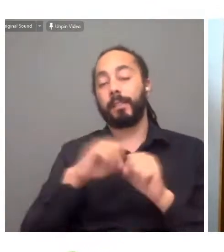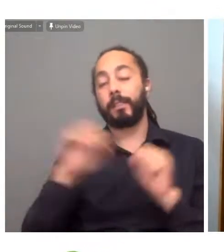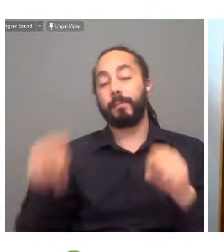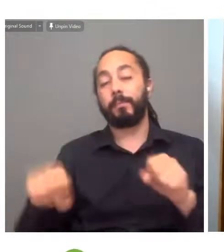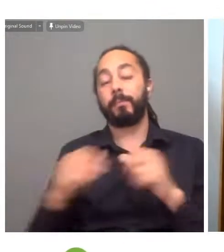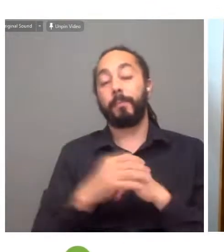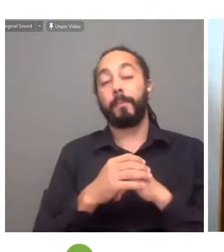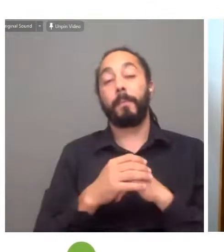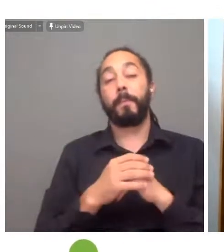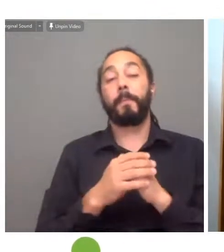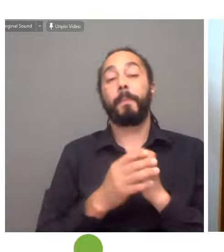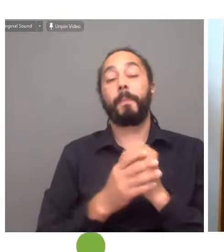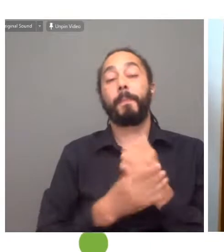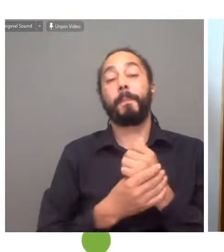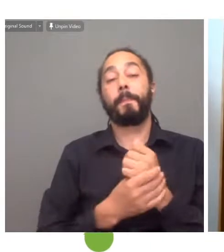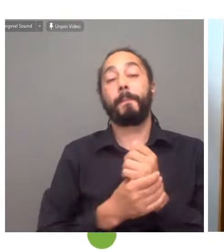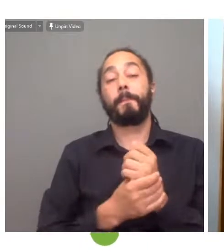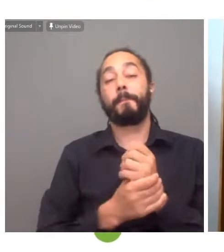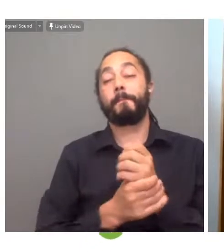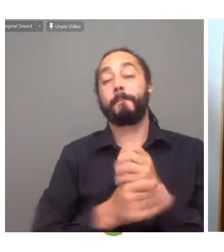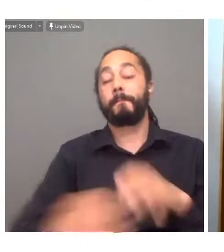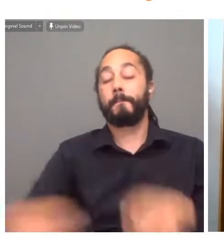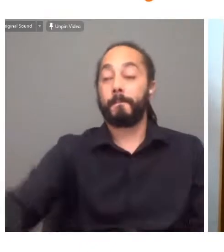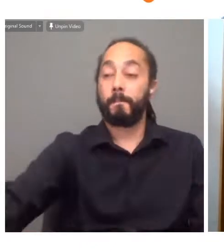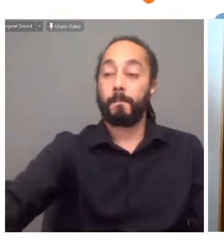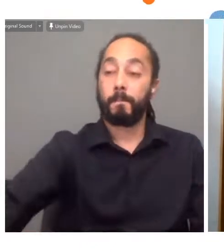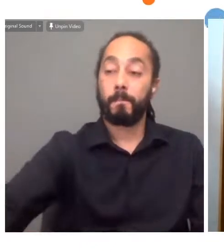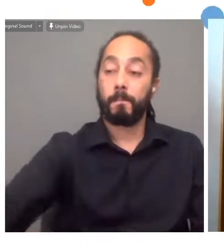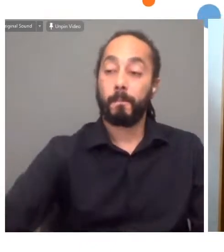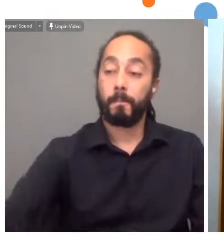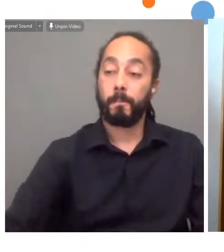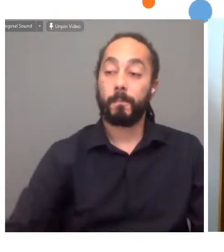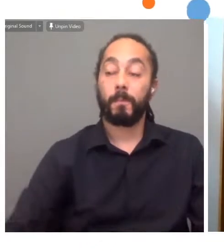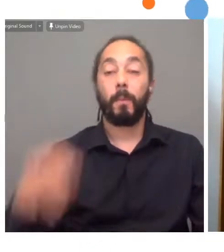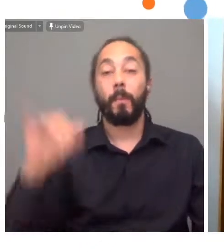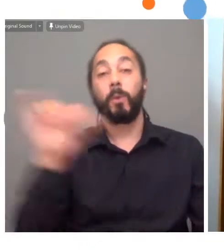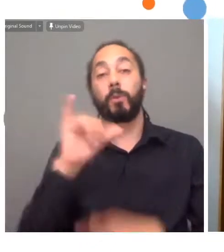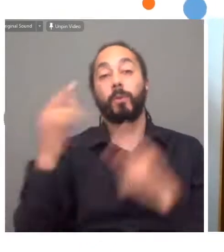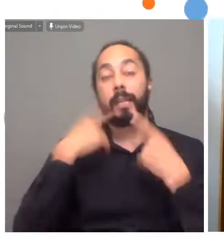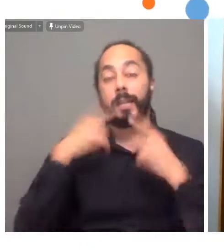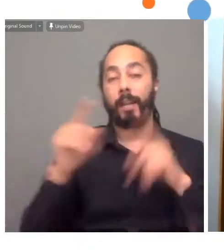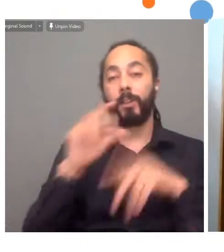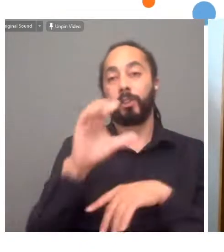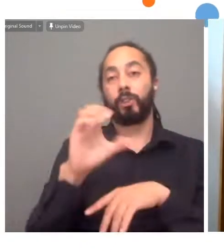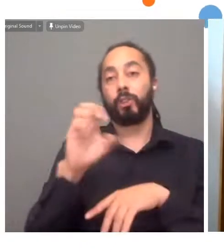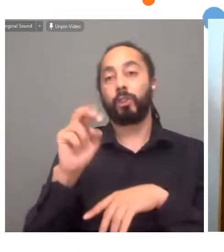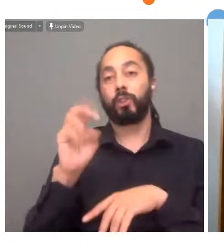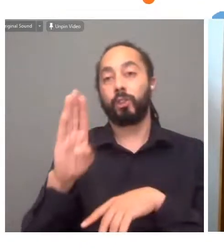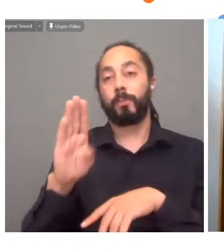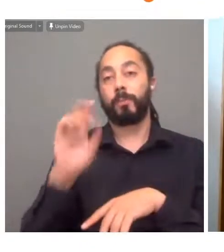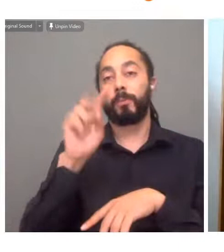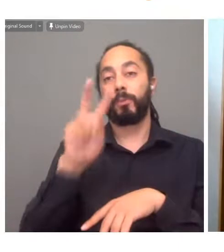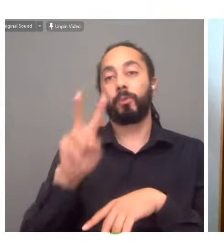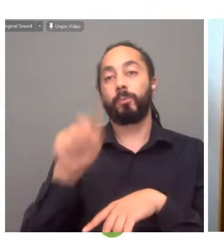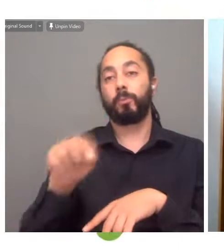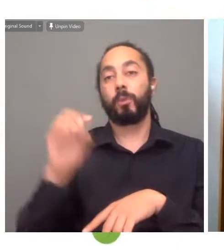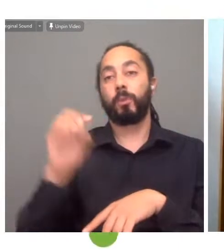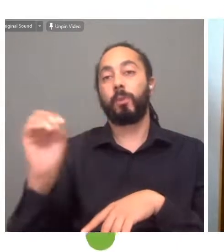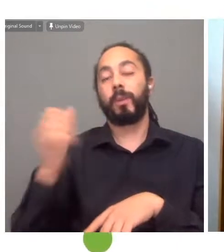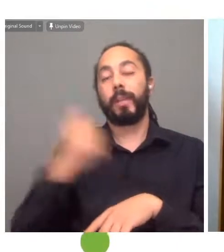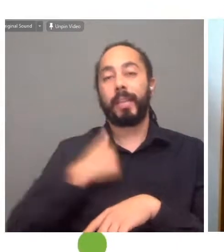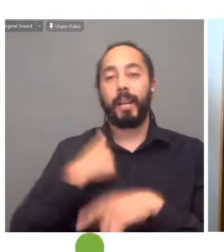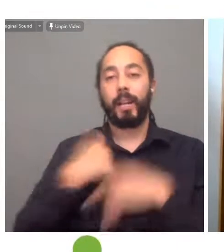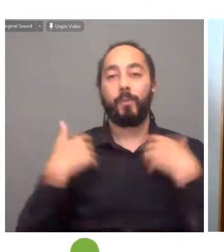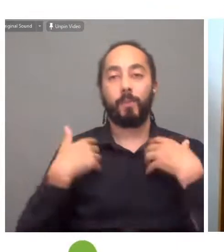announced the kind of the CERB 2.0, the Canadian Recovery Benefit, the CRB,